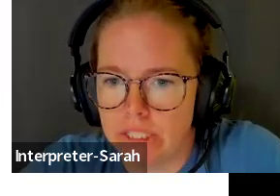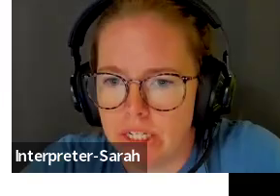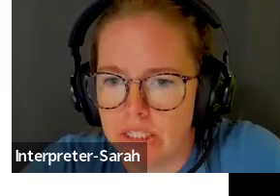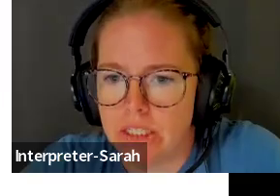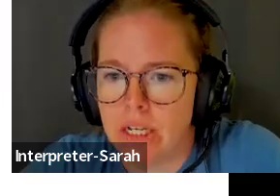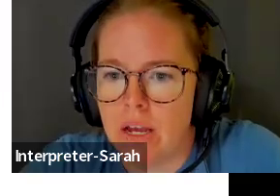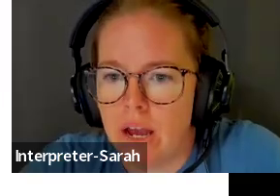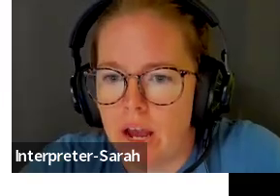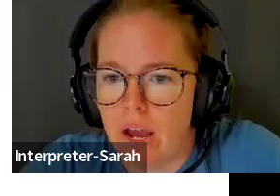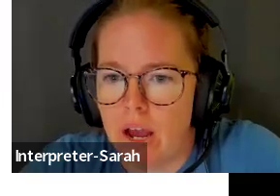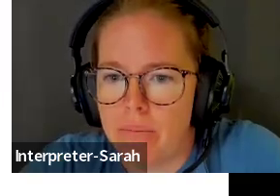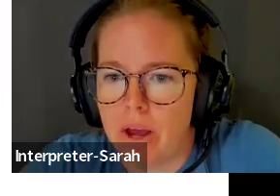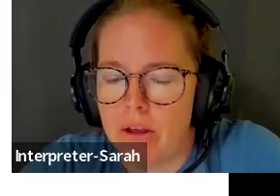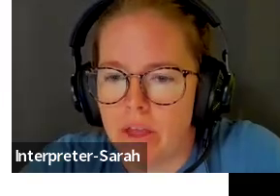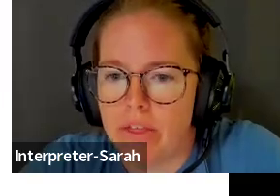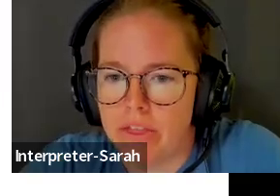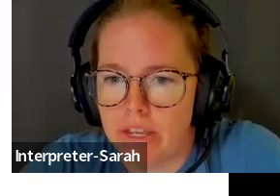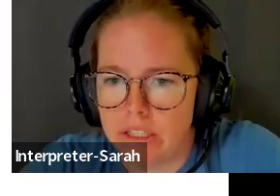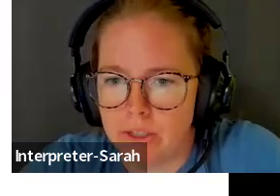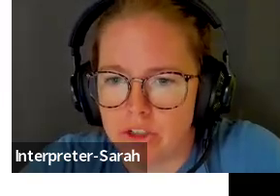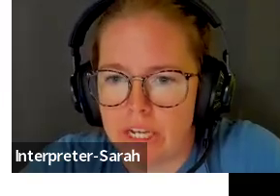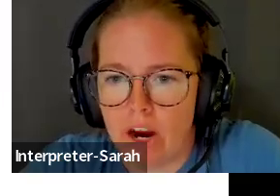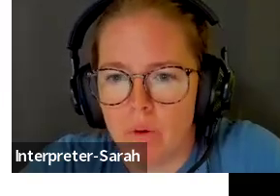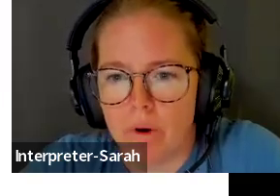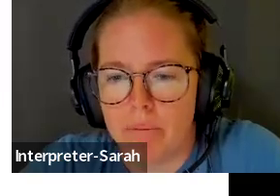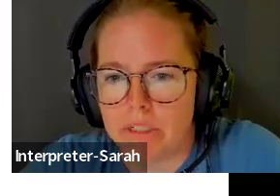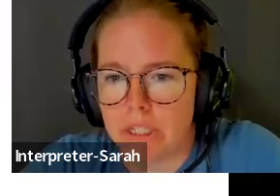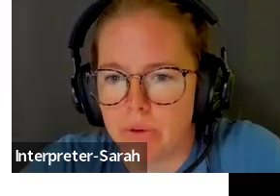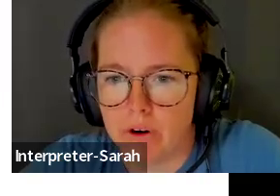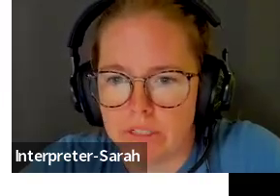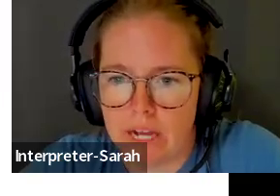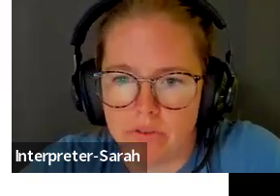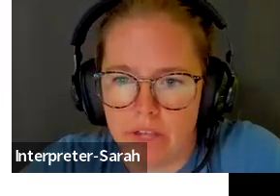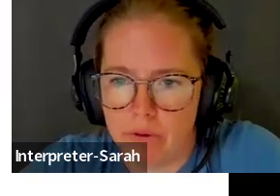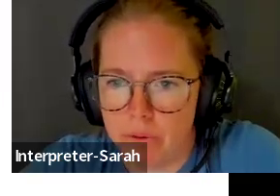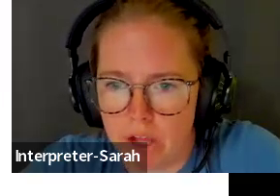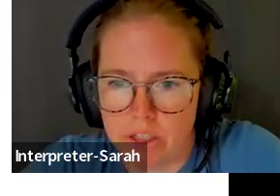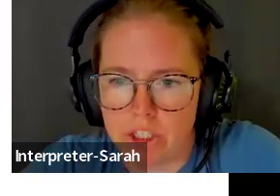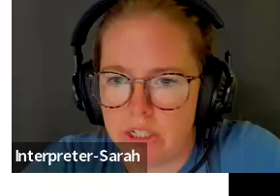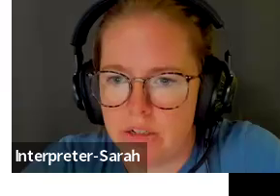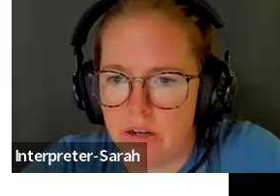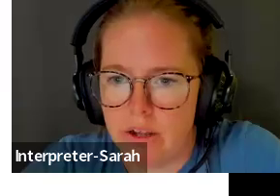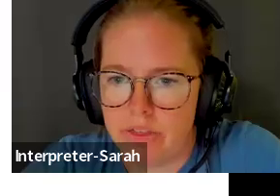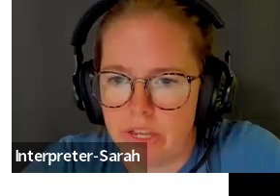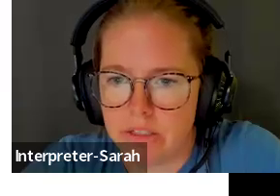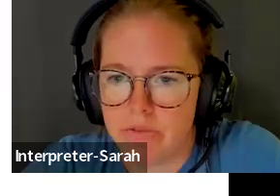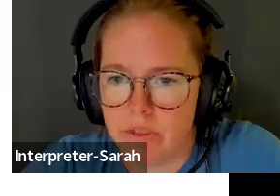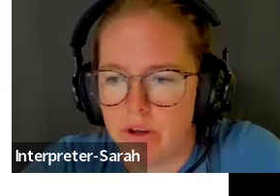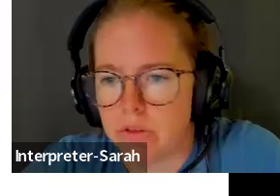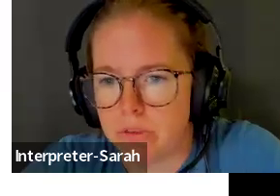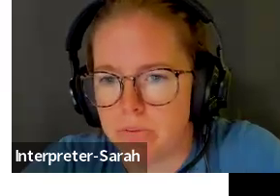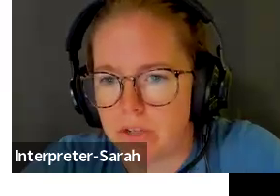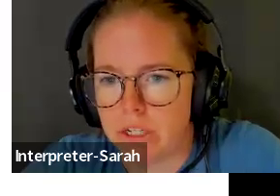in-house services. um the specialty care, we're able to send referrals out for like rheumatology and